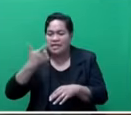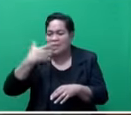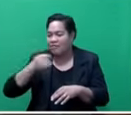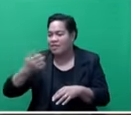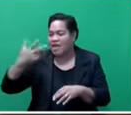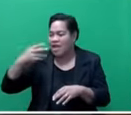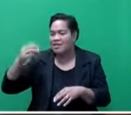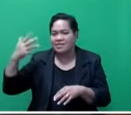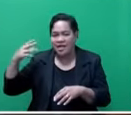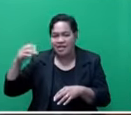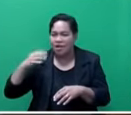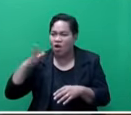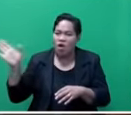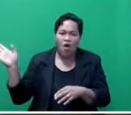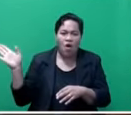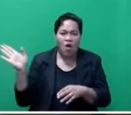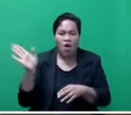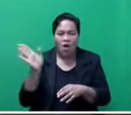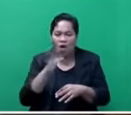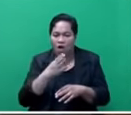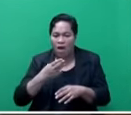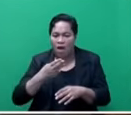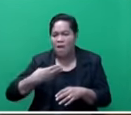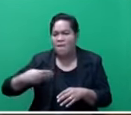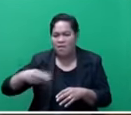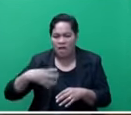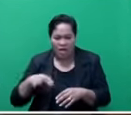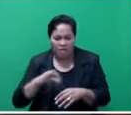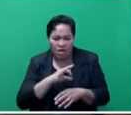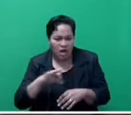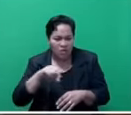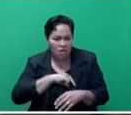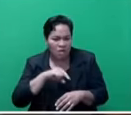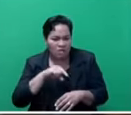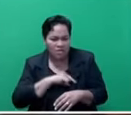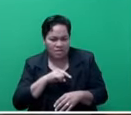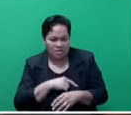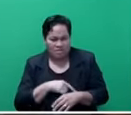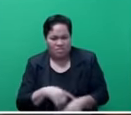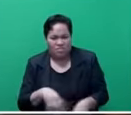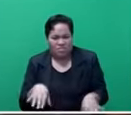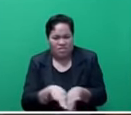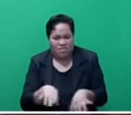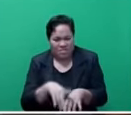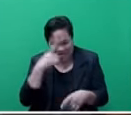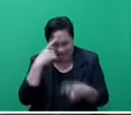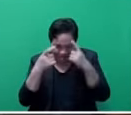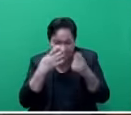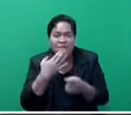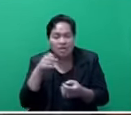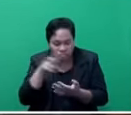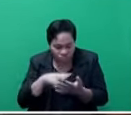90s, as if all the ministries had unqualified opinions in audit. Hogwash! Hogwash! Go back and read